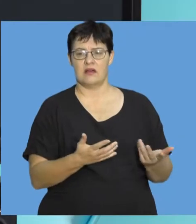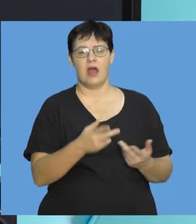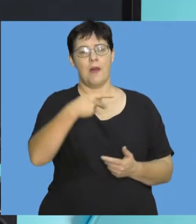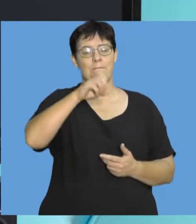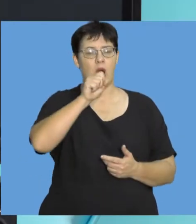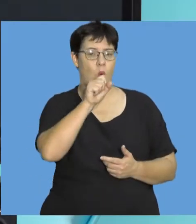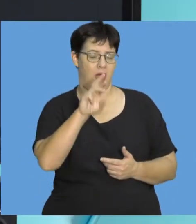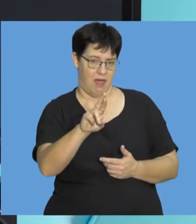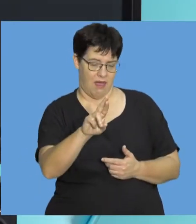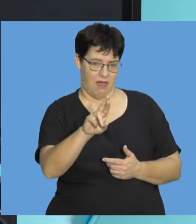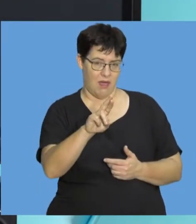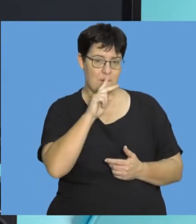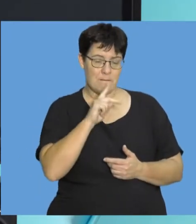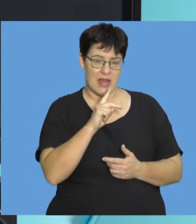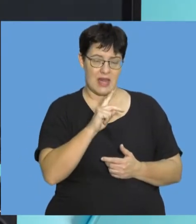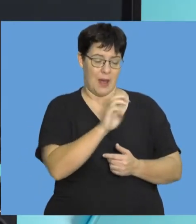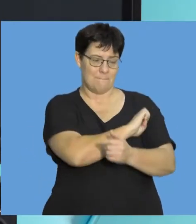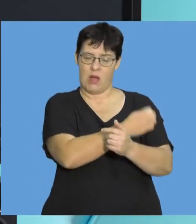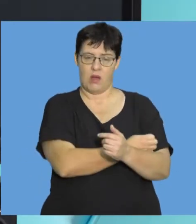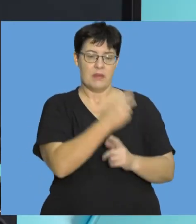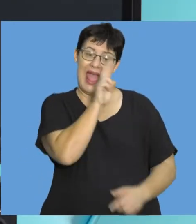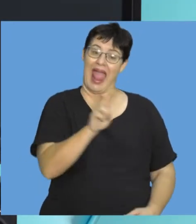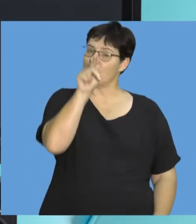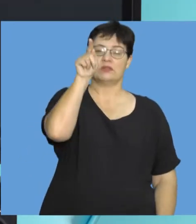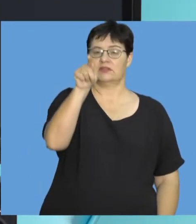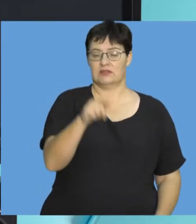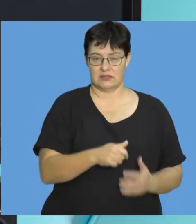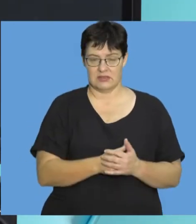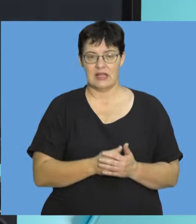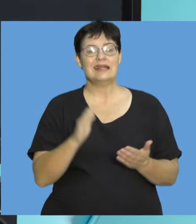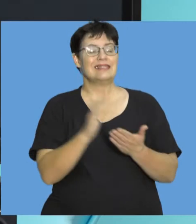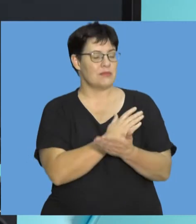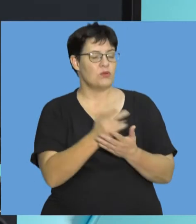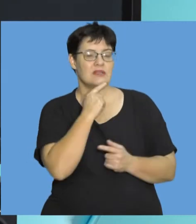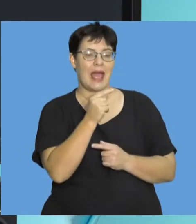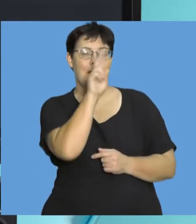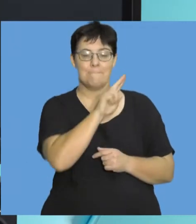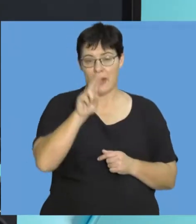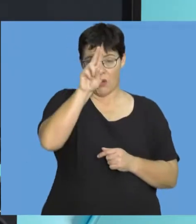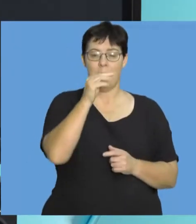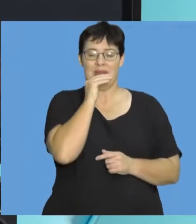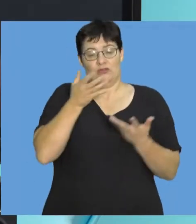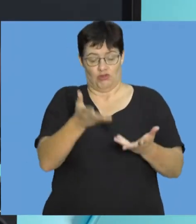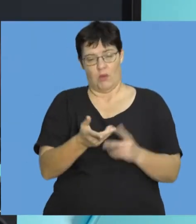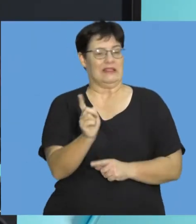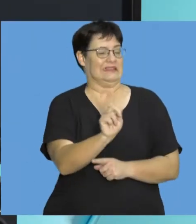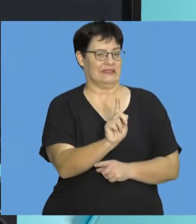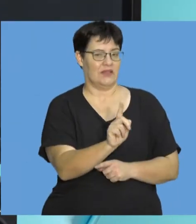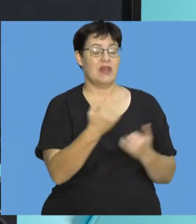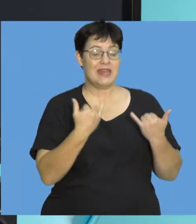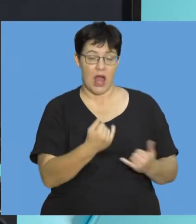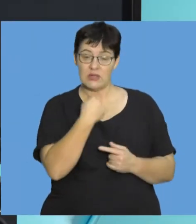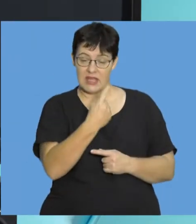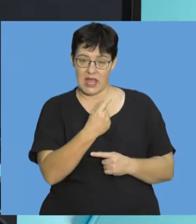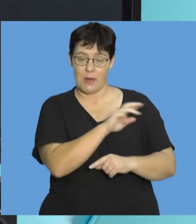say power, I don't really mean the exponent itself, because I know at times we use the word power to mean exponent. When I say power,